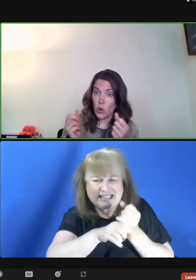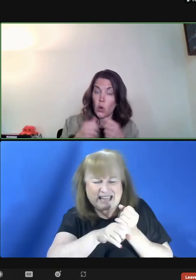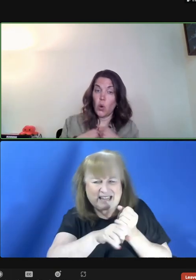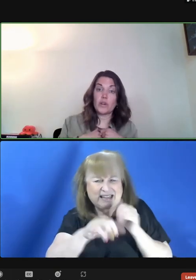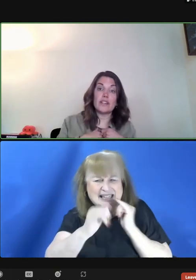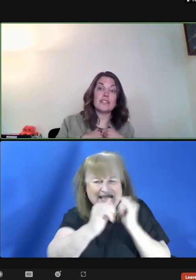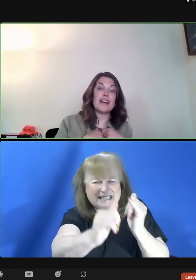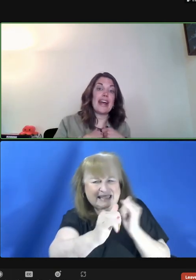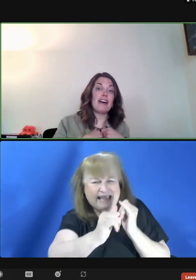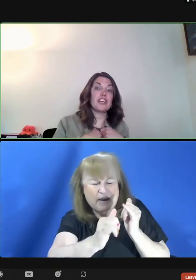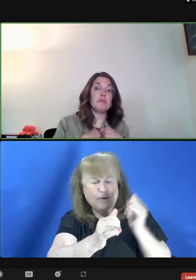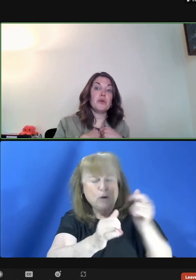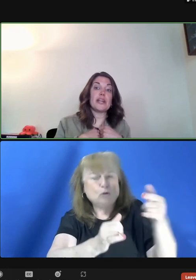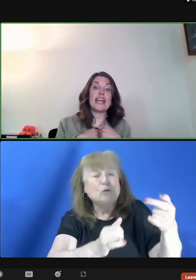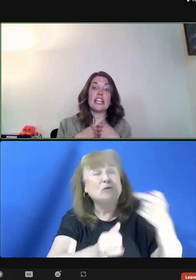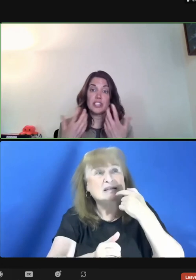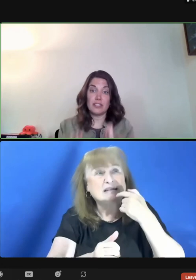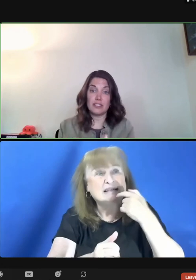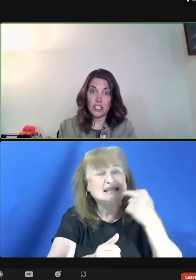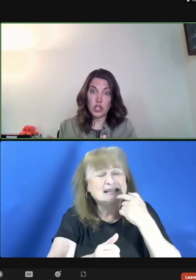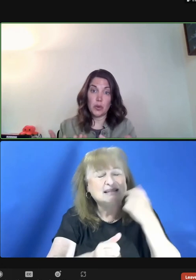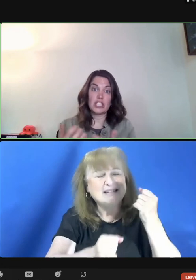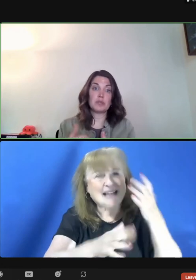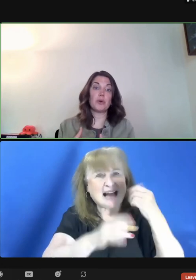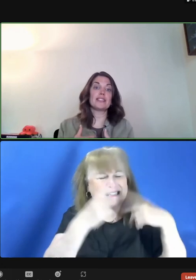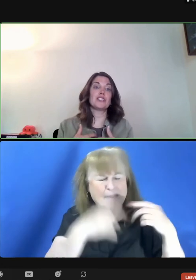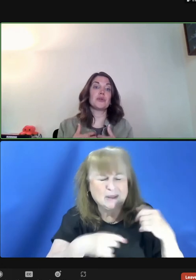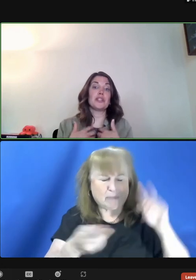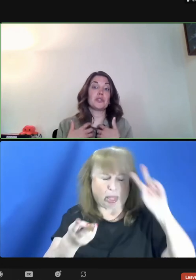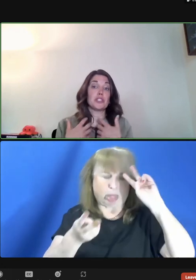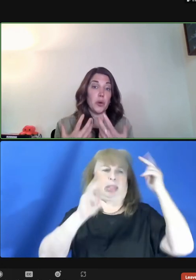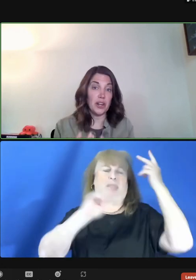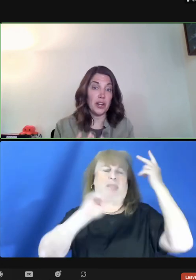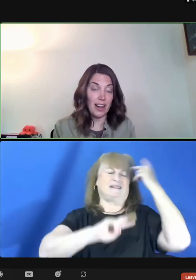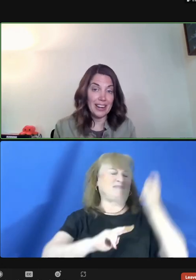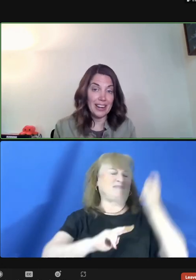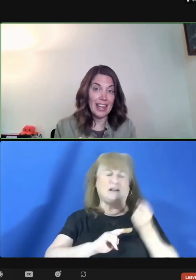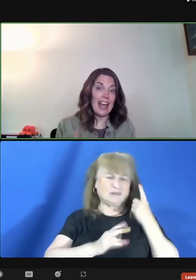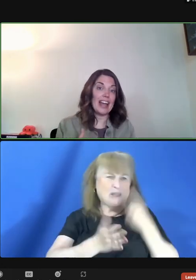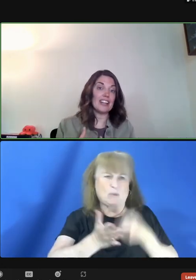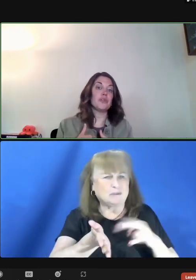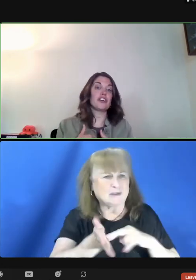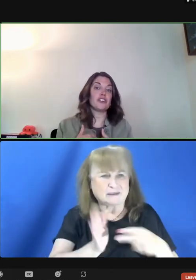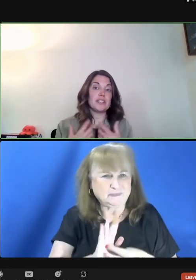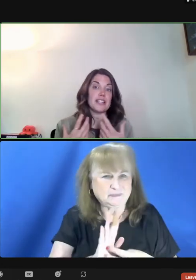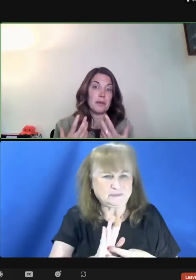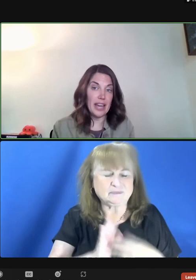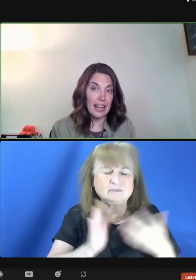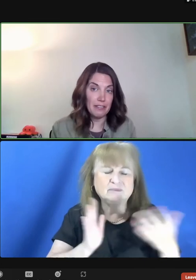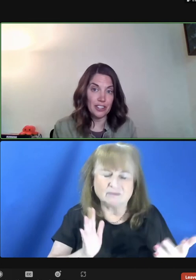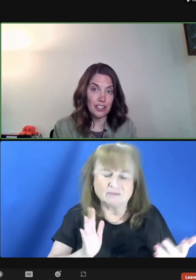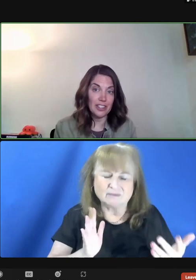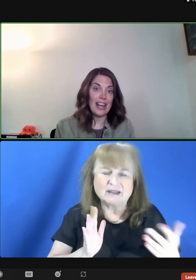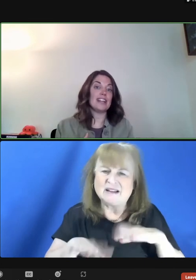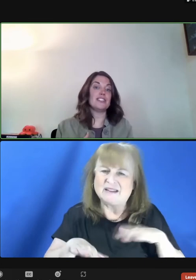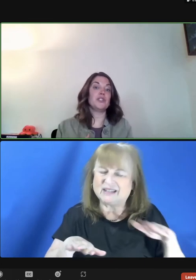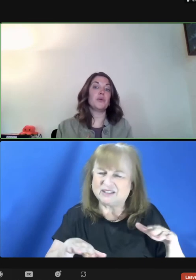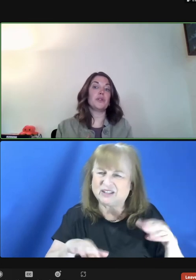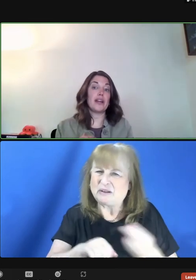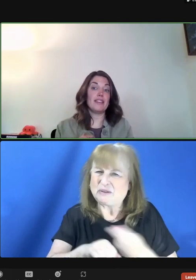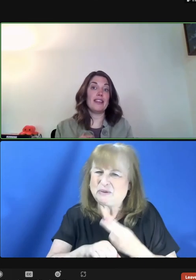giving them, or does not have the communication to express to us what's going on, and so they're using that